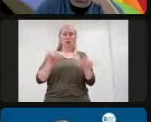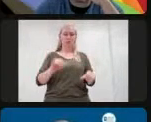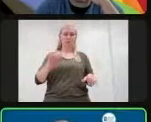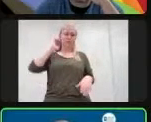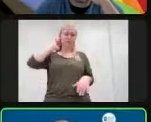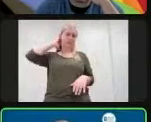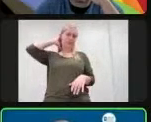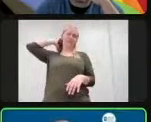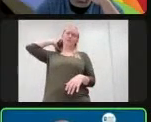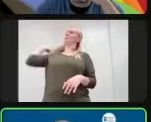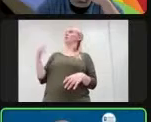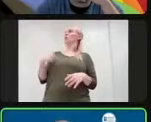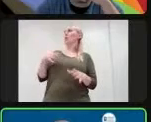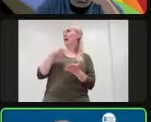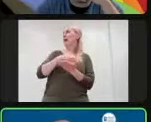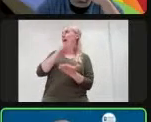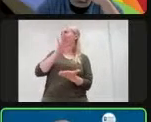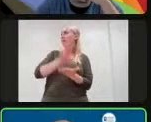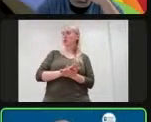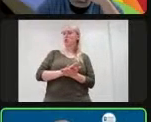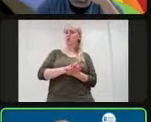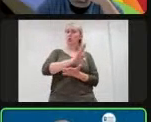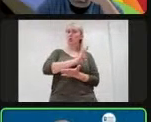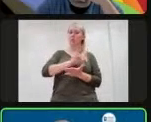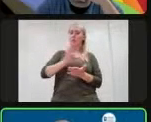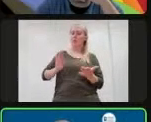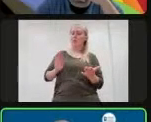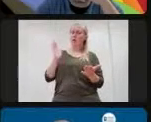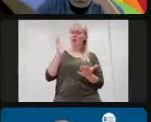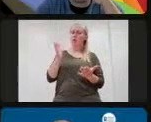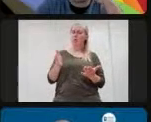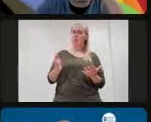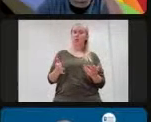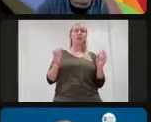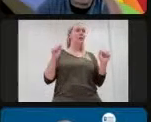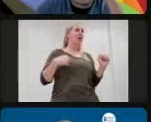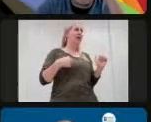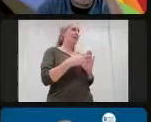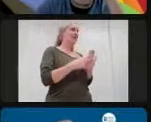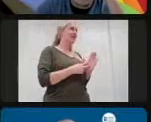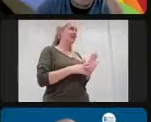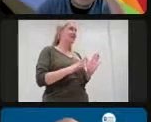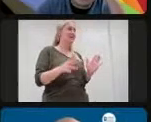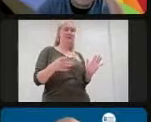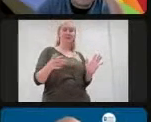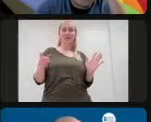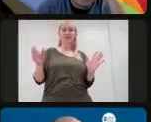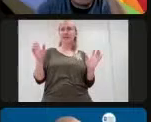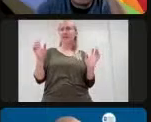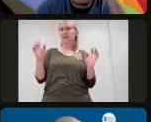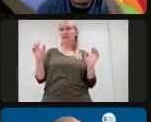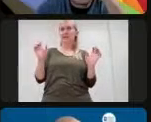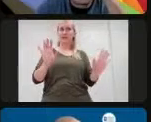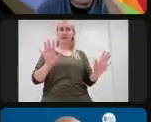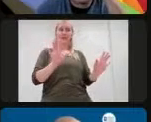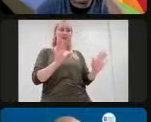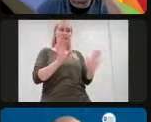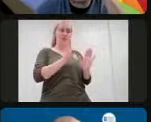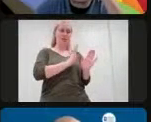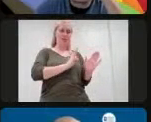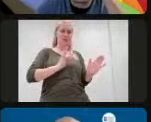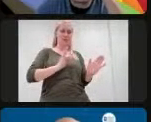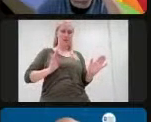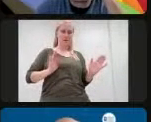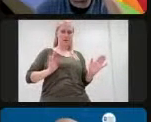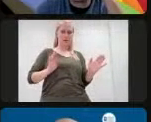So I captured the board will. Can I read it? Say it again. Yeah, the board